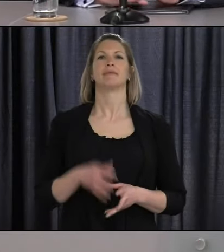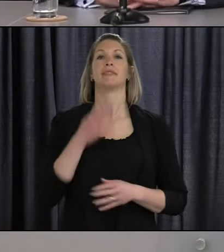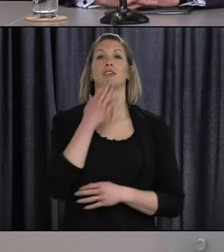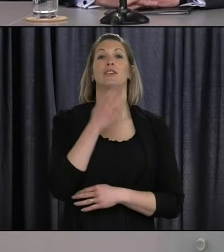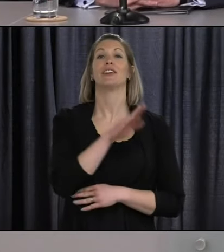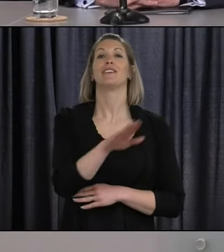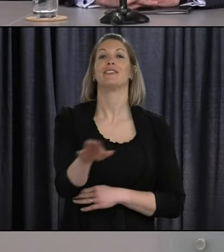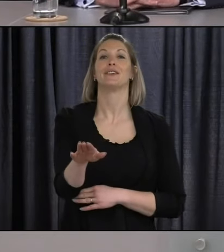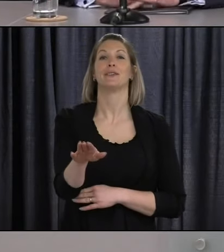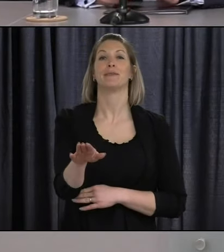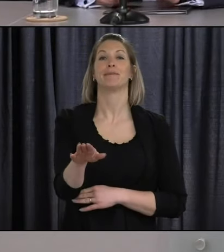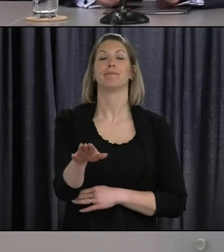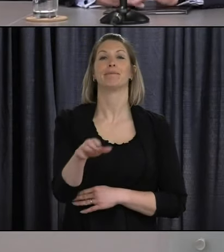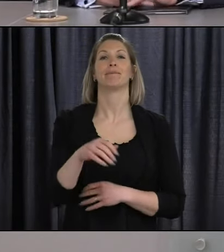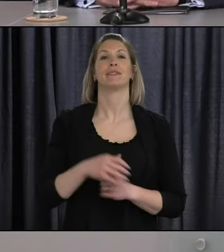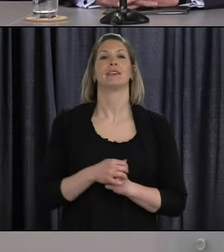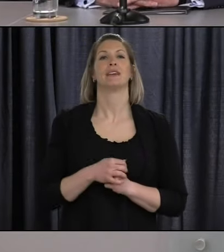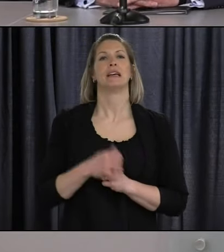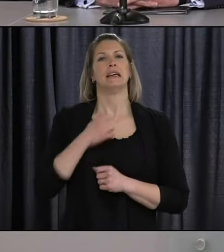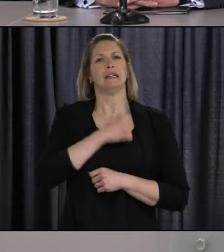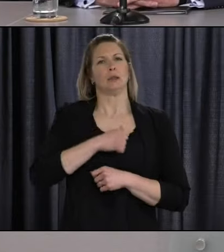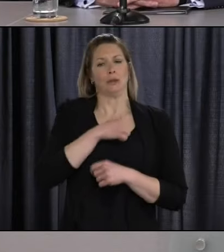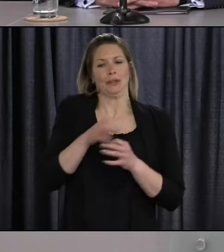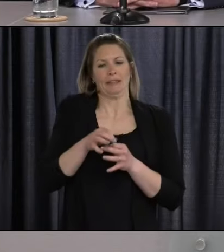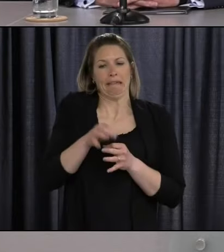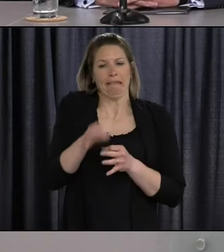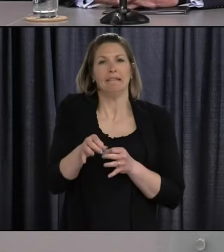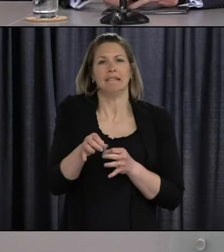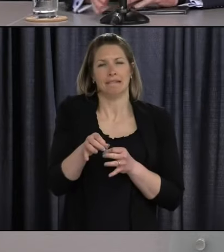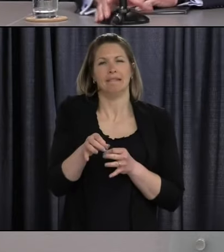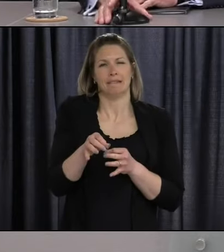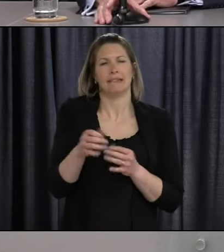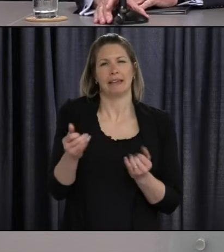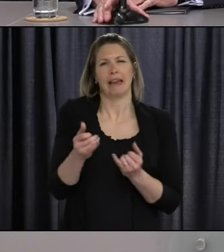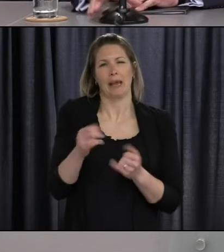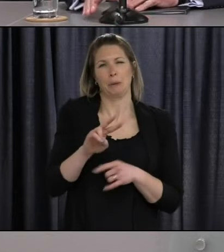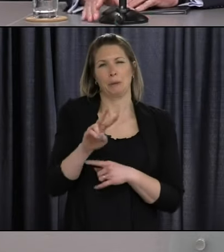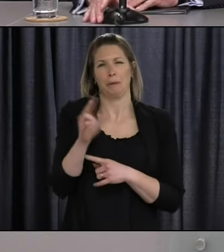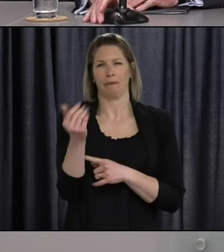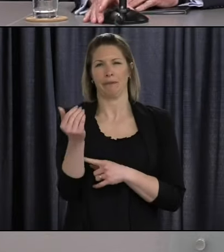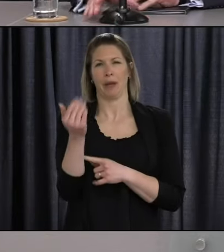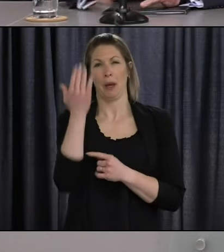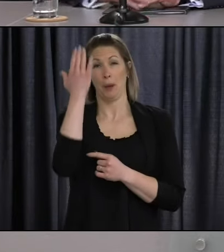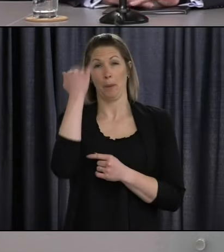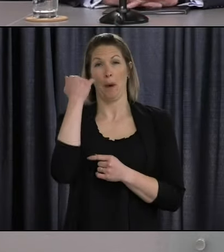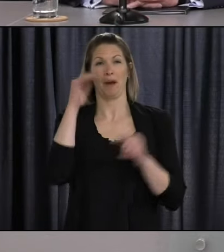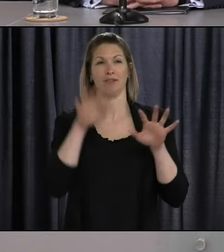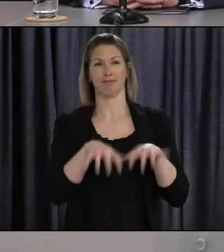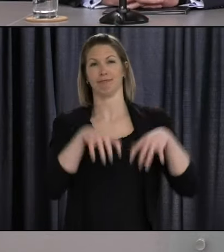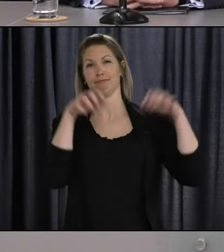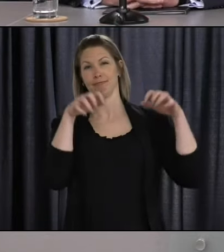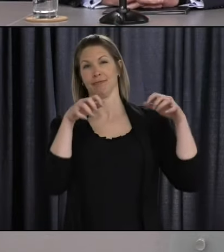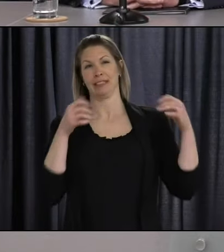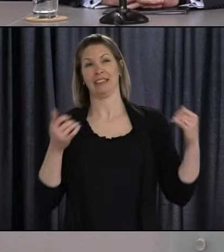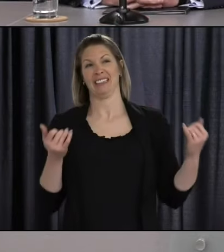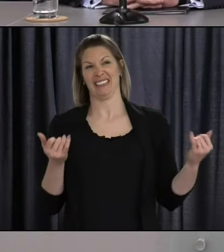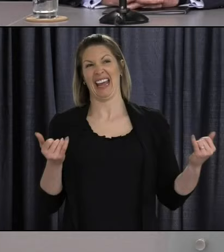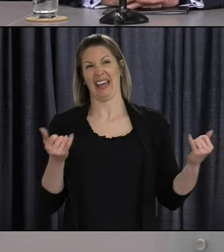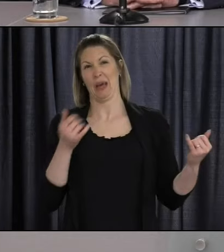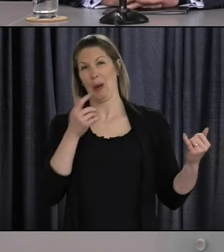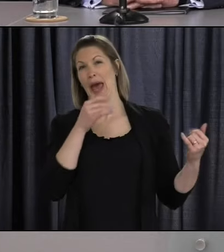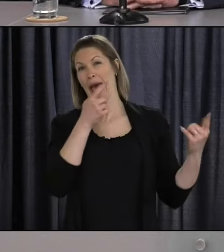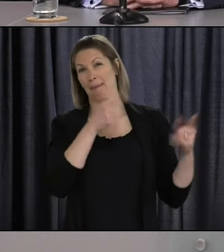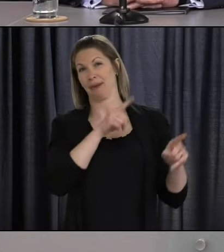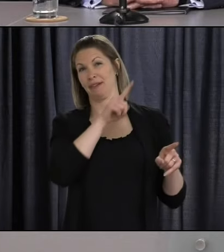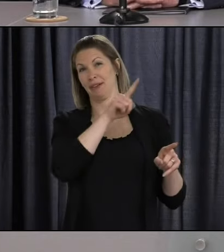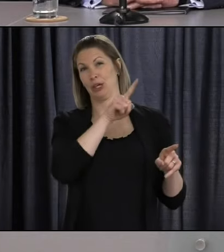Good afternoon, everyone, and sorry for the little delay today. The House of Assembly is in session, so we just left question period and we come down